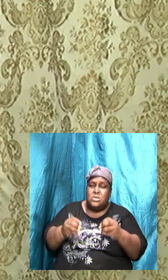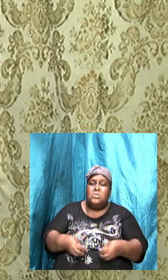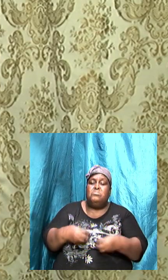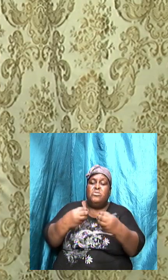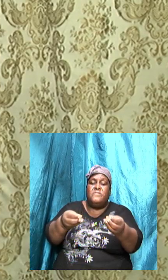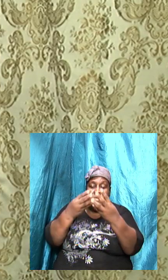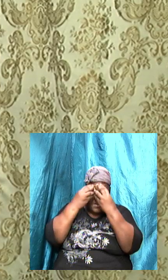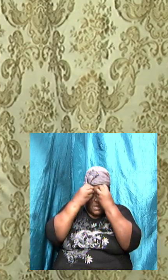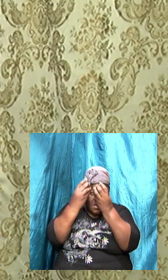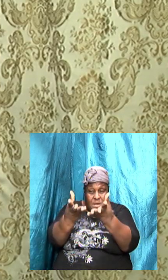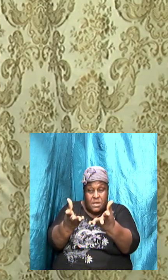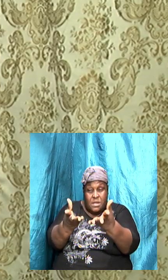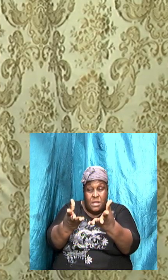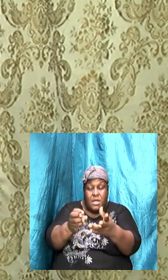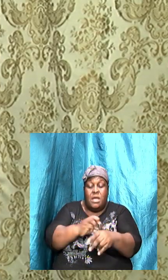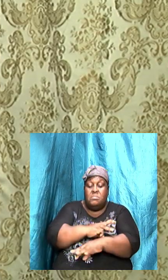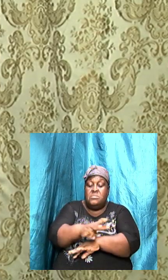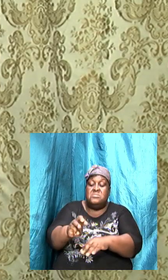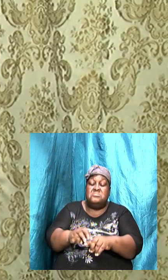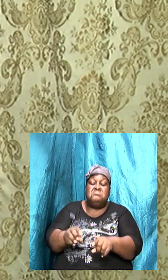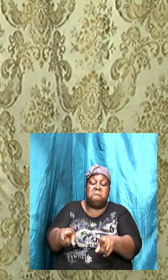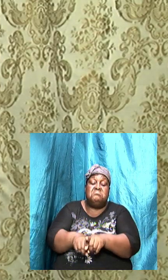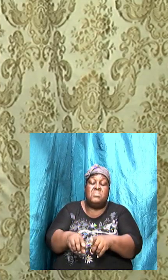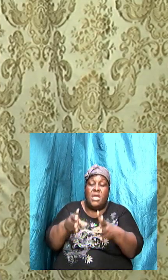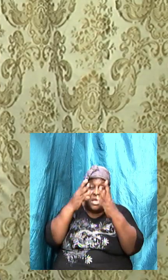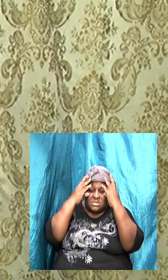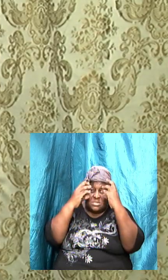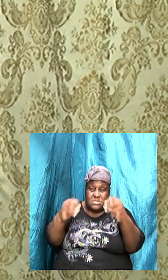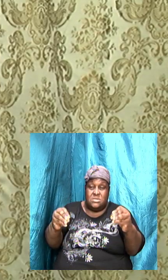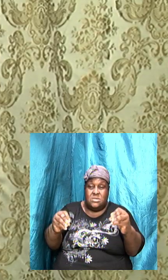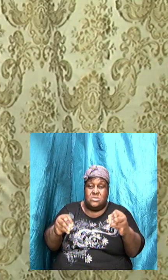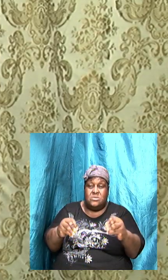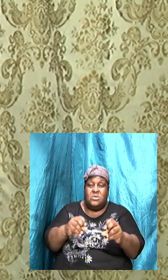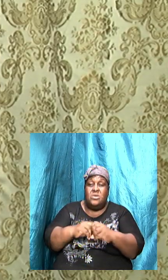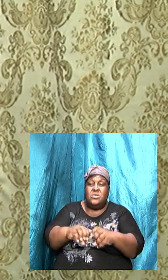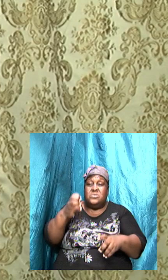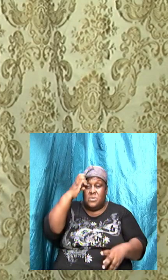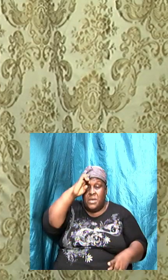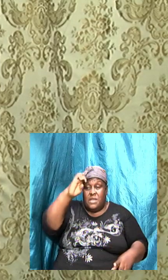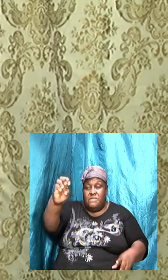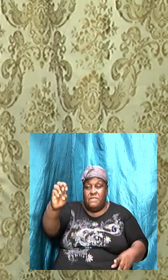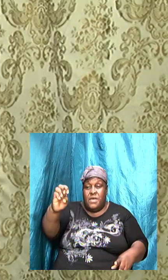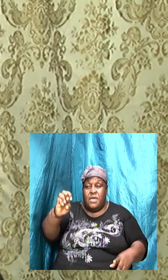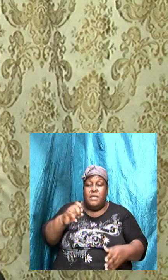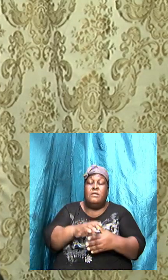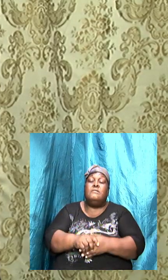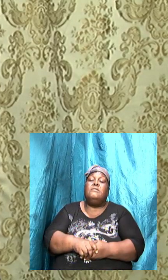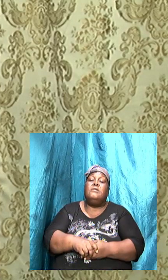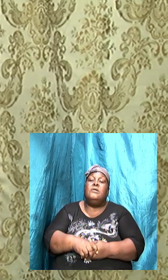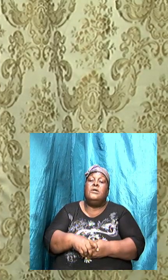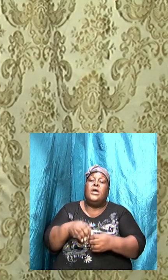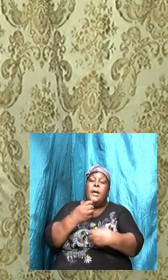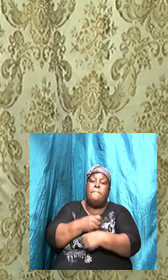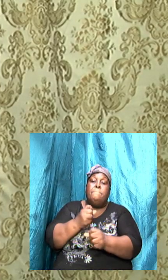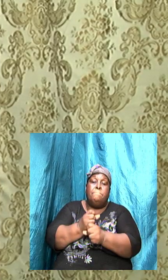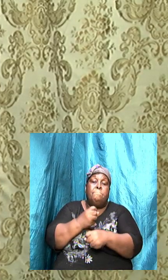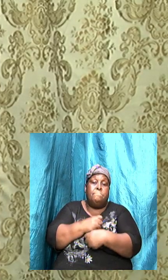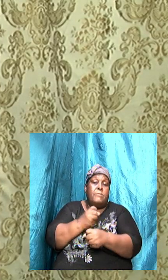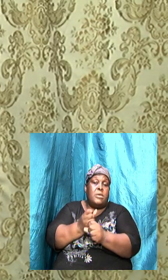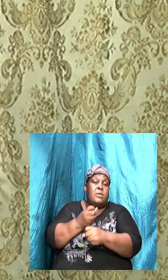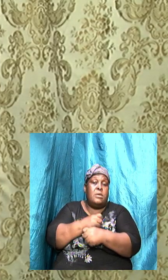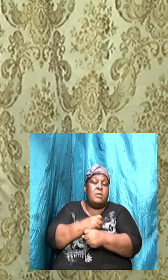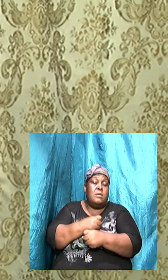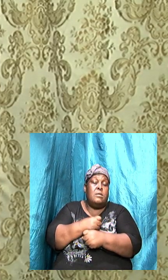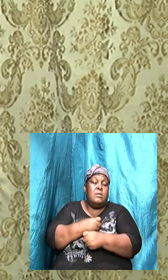we are also ministering as we teach, so that we can be edified and we can make the move